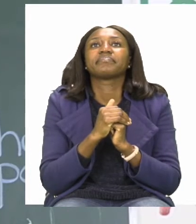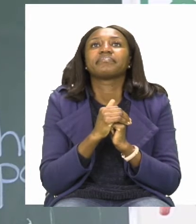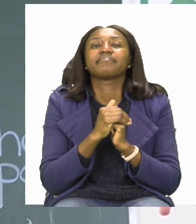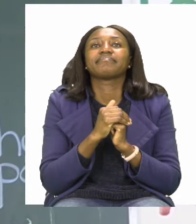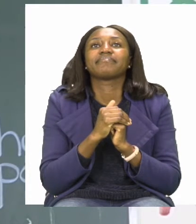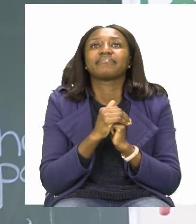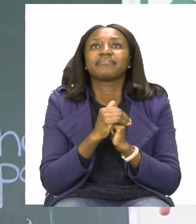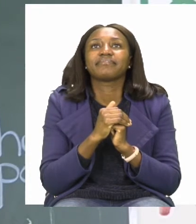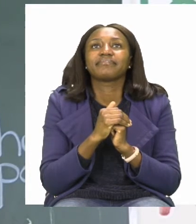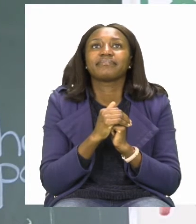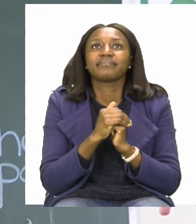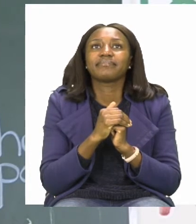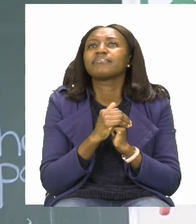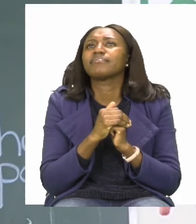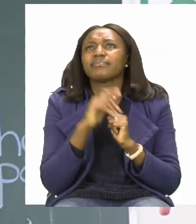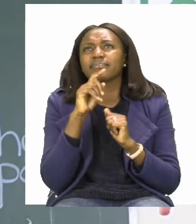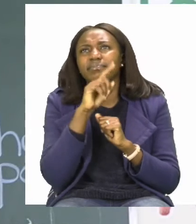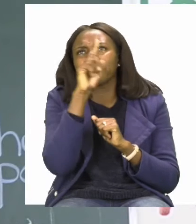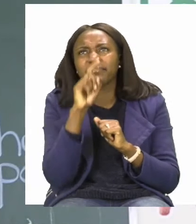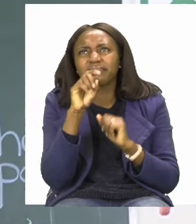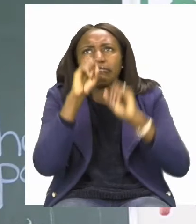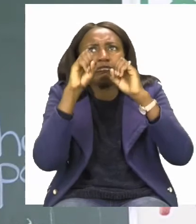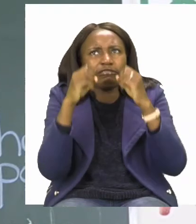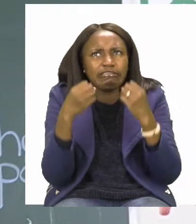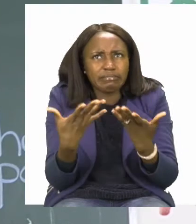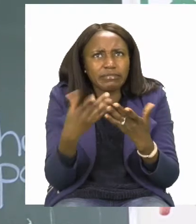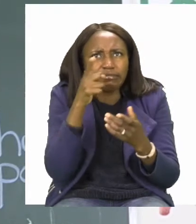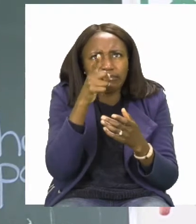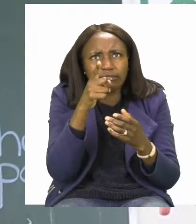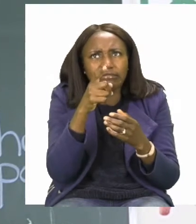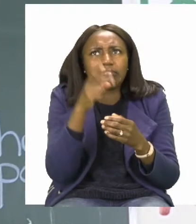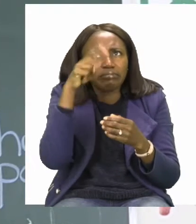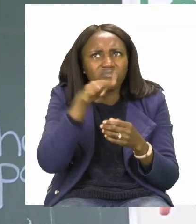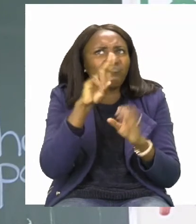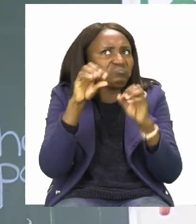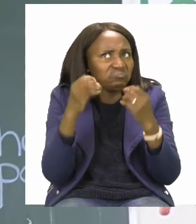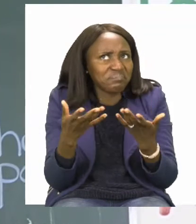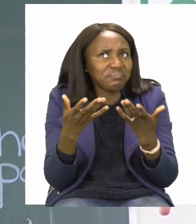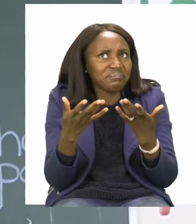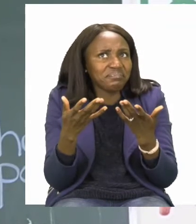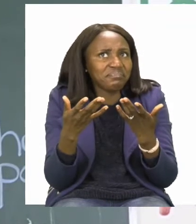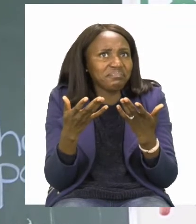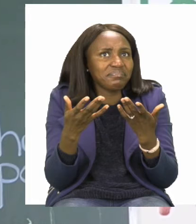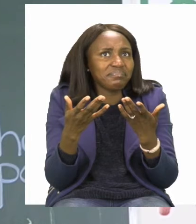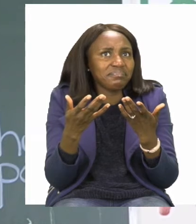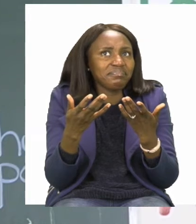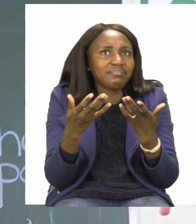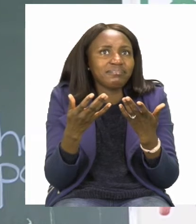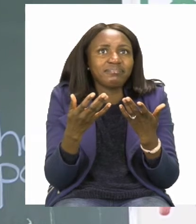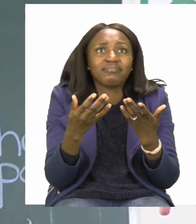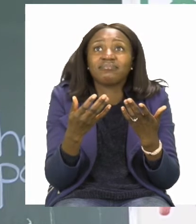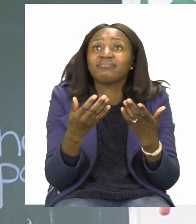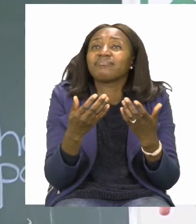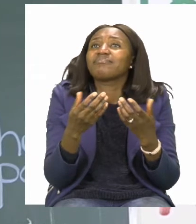Then we have the value where we actually need a number. Now, the thing about units, boys and girls, is that